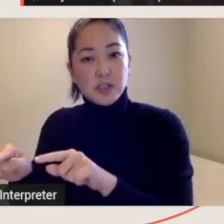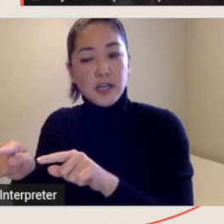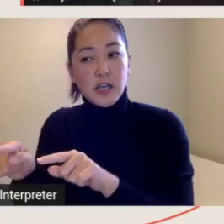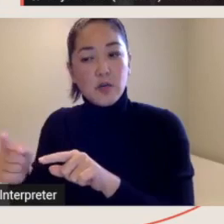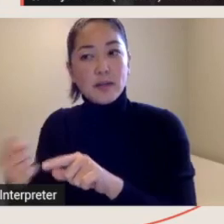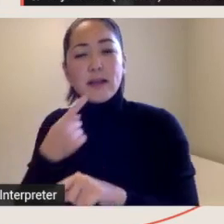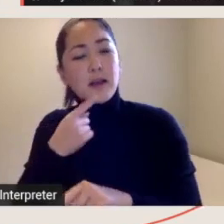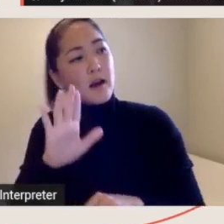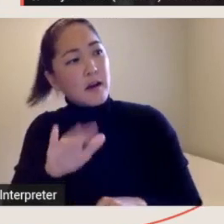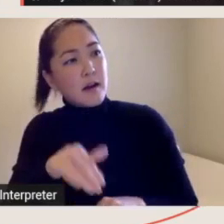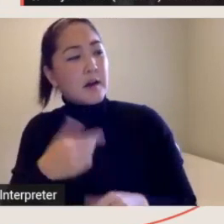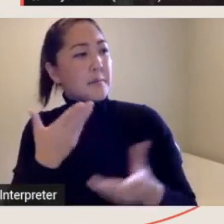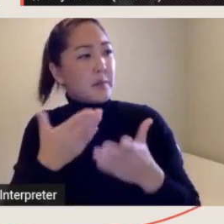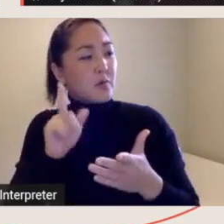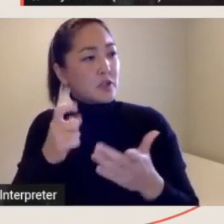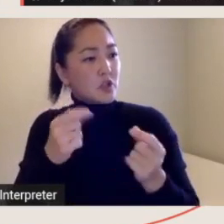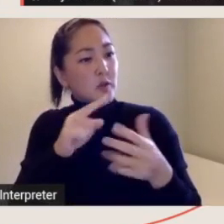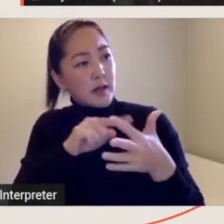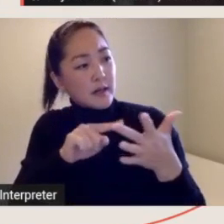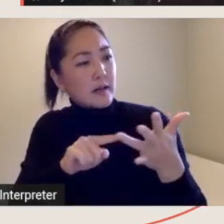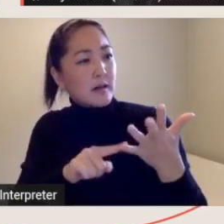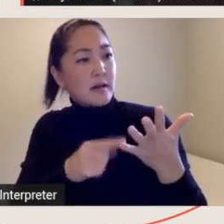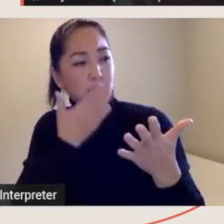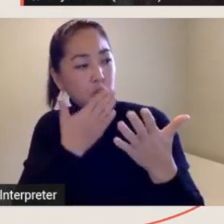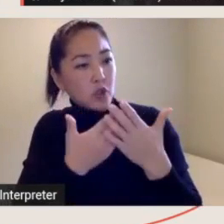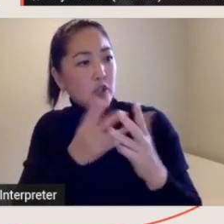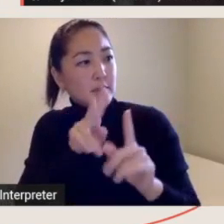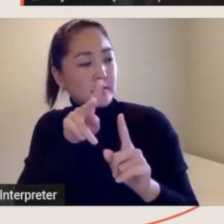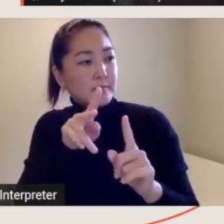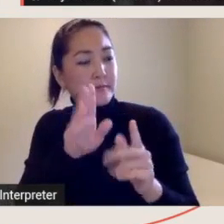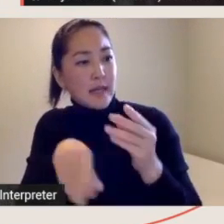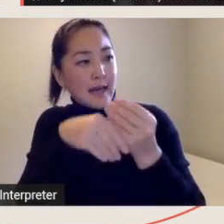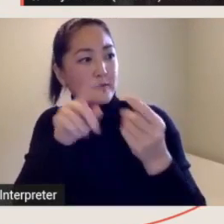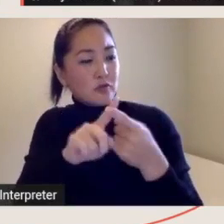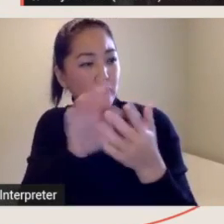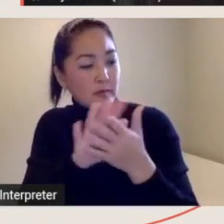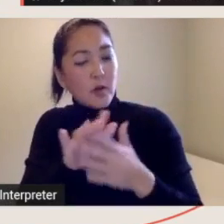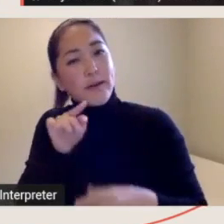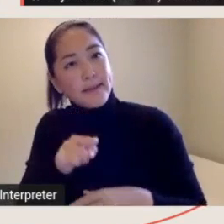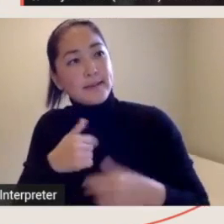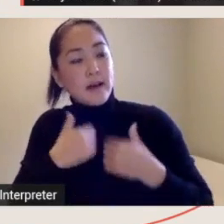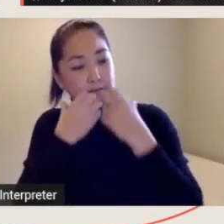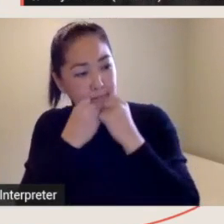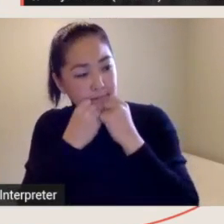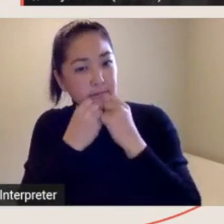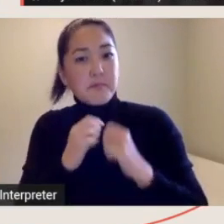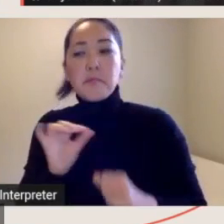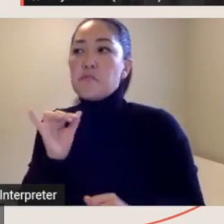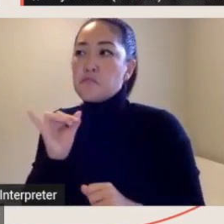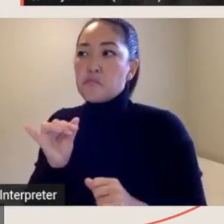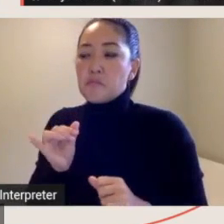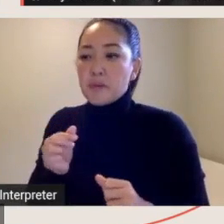ideas, saying, maybe this is something that could be good for the film, or this is something I care for. And then together we would find a